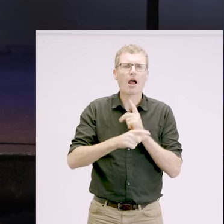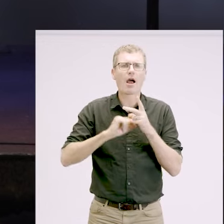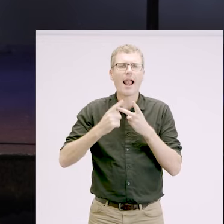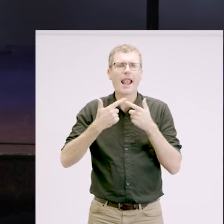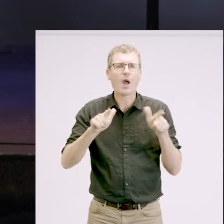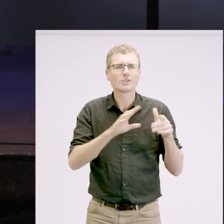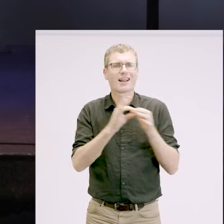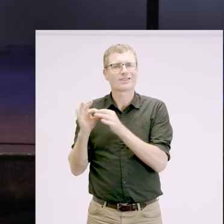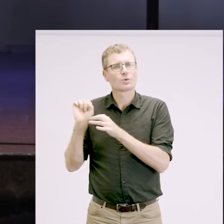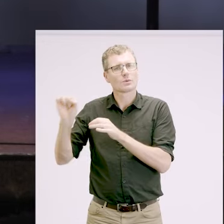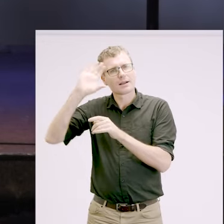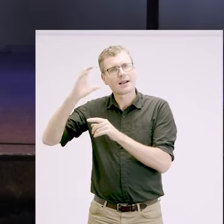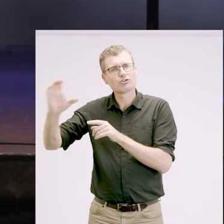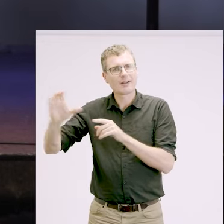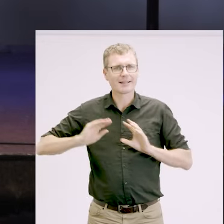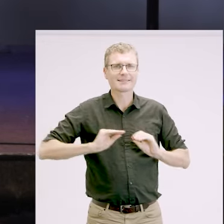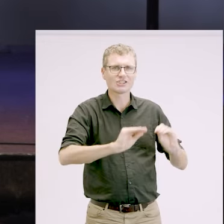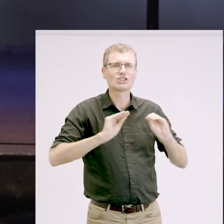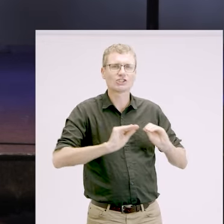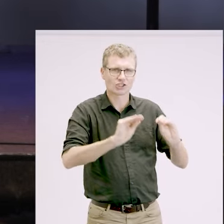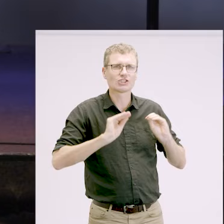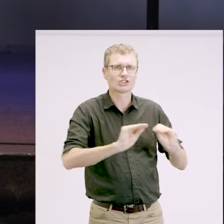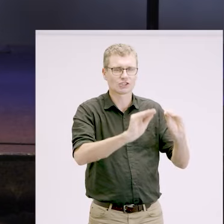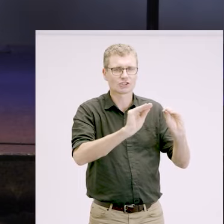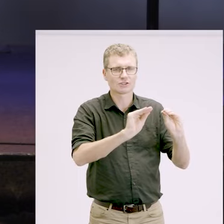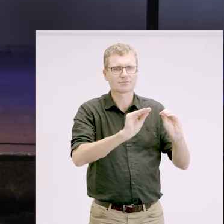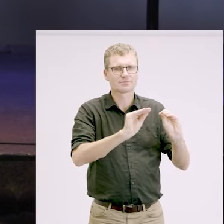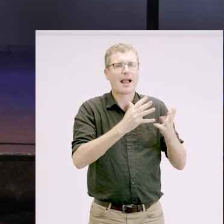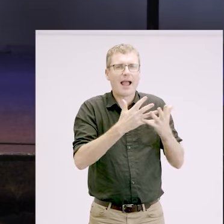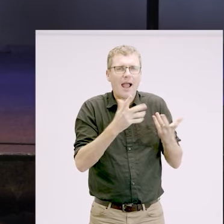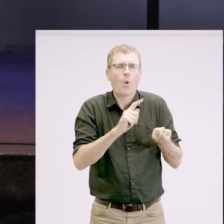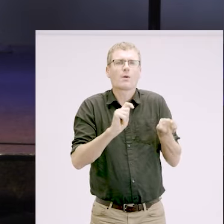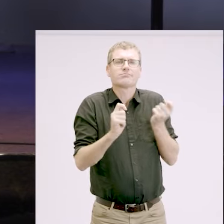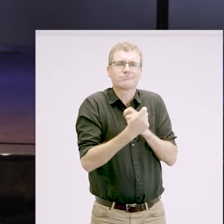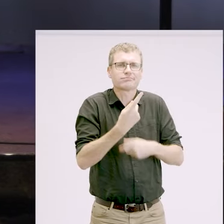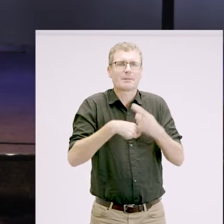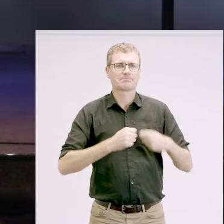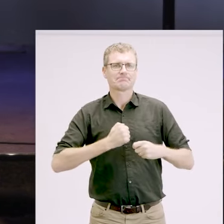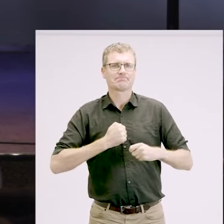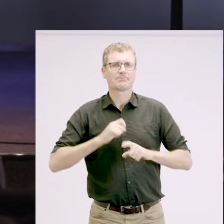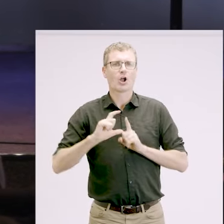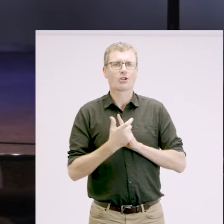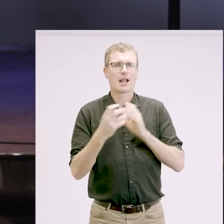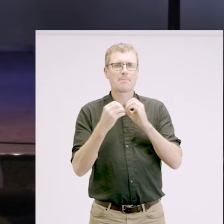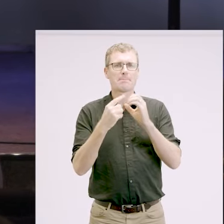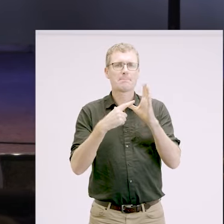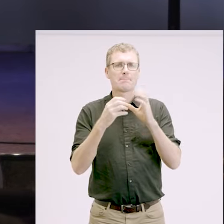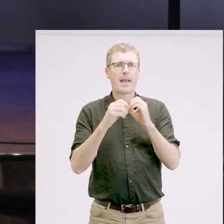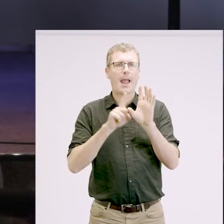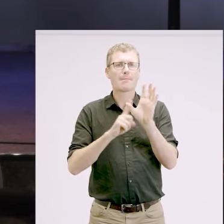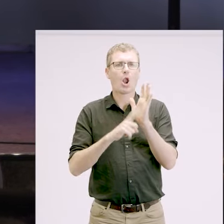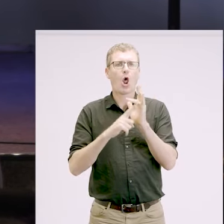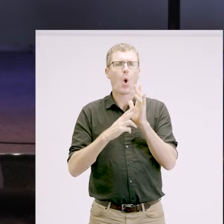of the Chaldeans. In other words, come on in, guys, give the best of Israel. We're going to teach you how to be Babylonian, right? We're